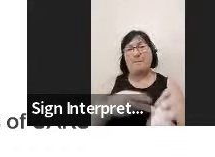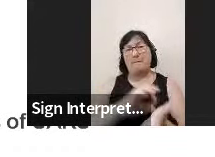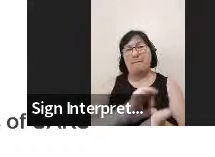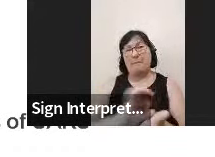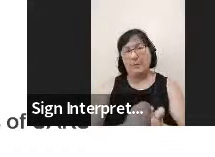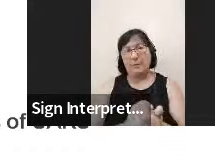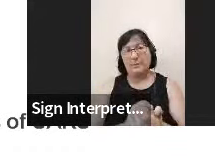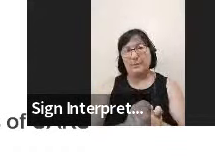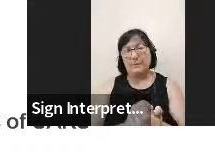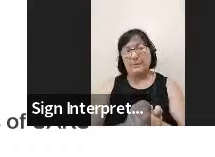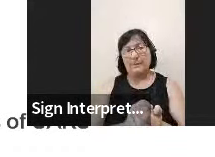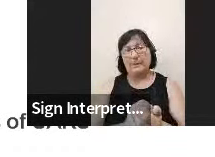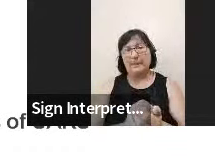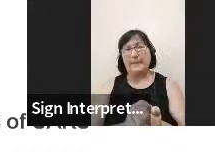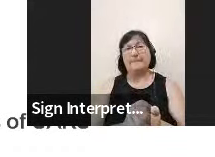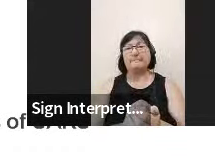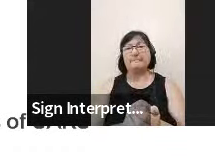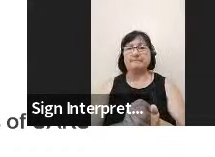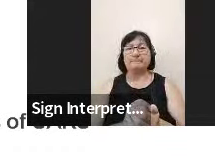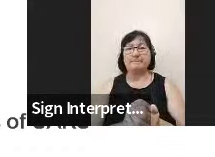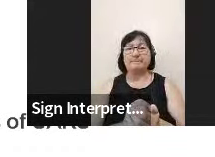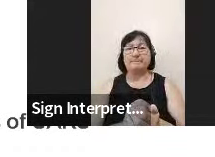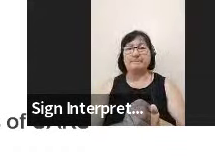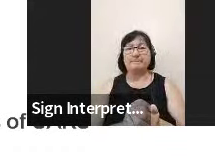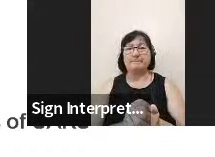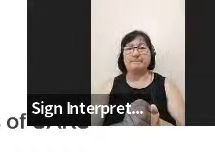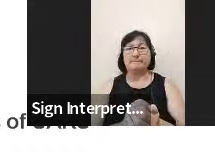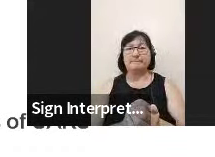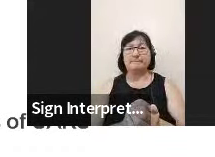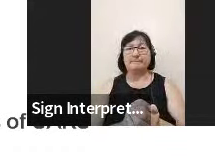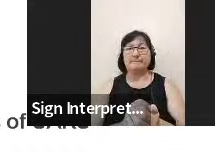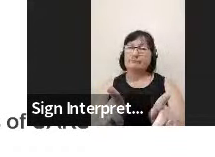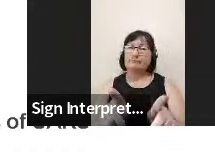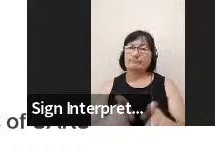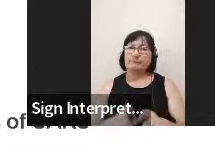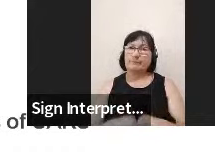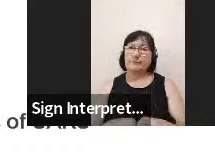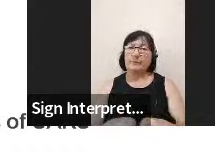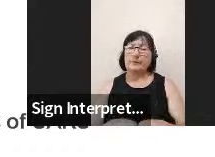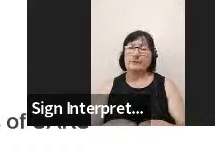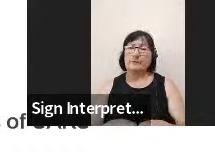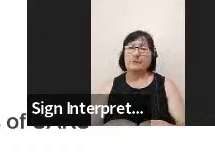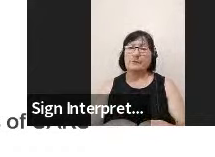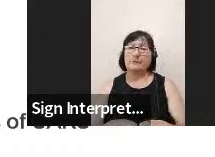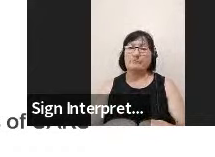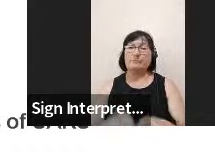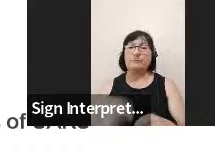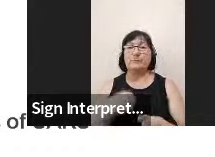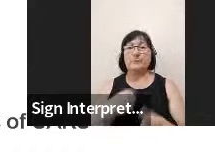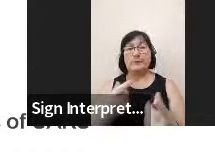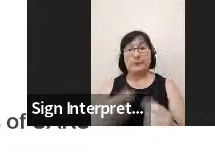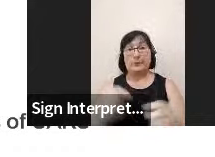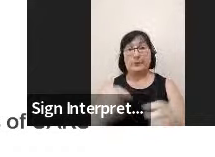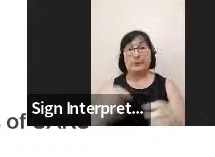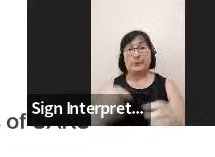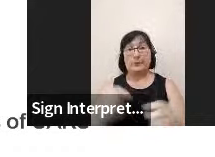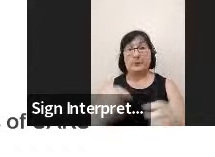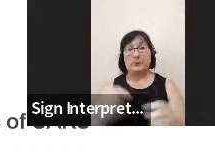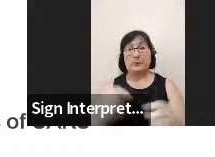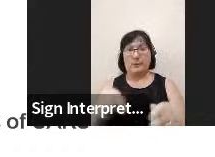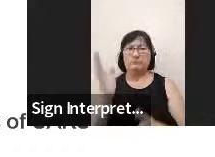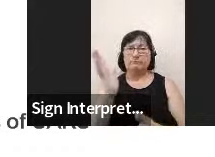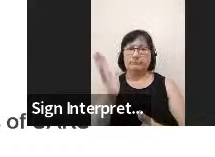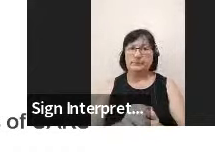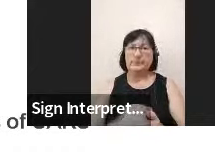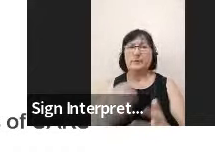certain. And also, we're doing this webinar today because we need to provide transparency about how we approach